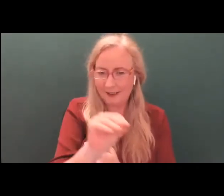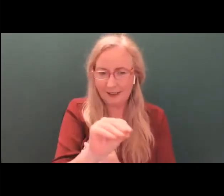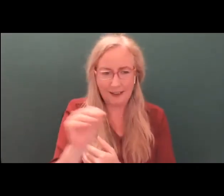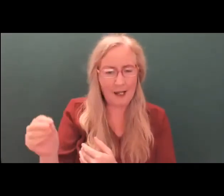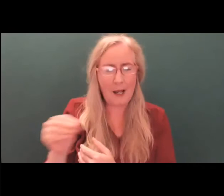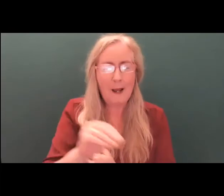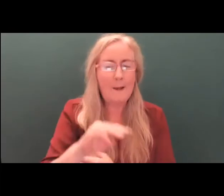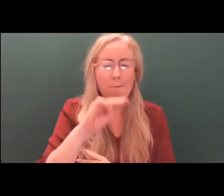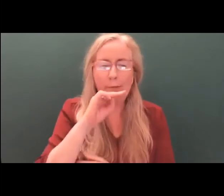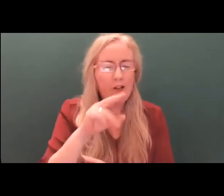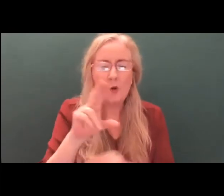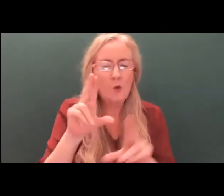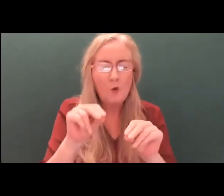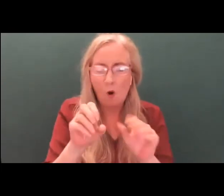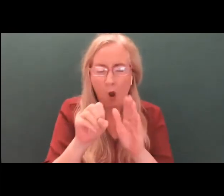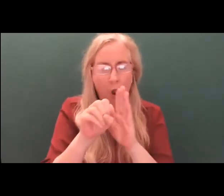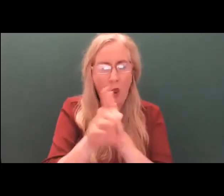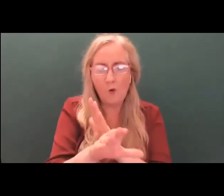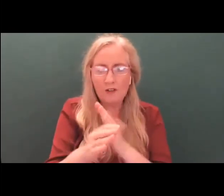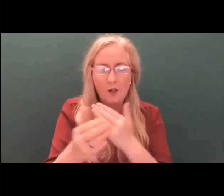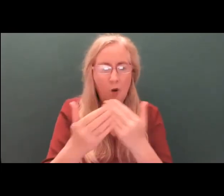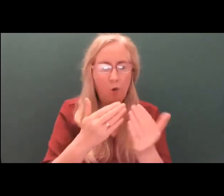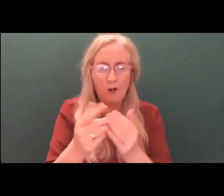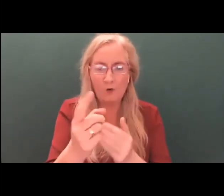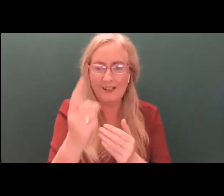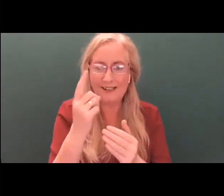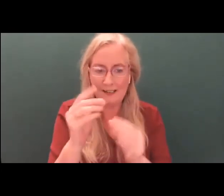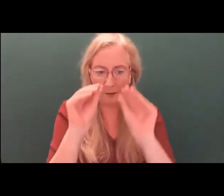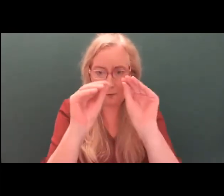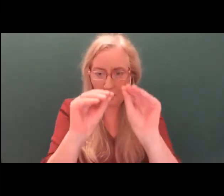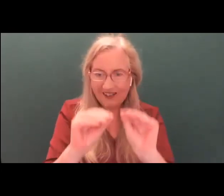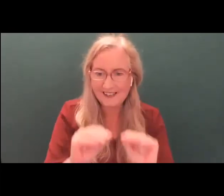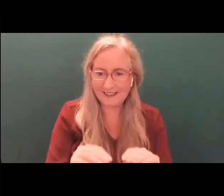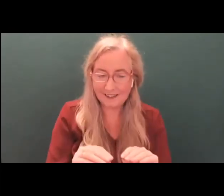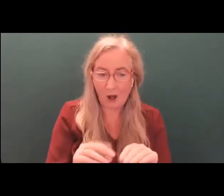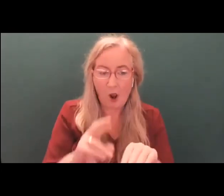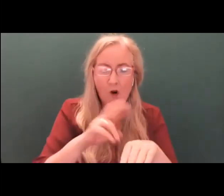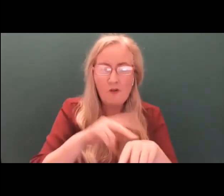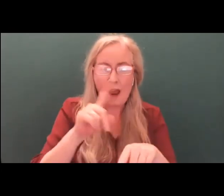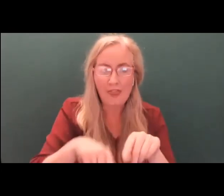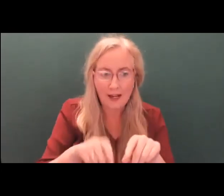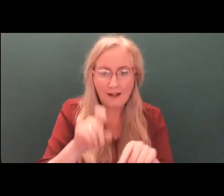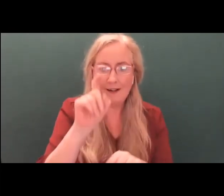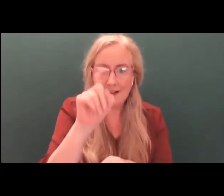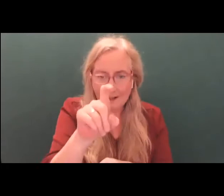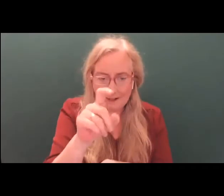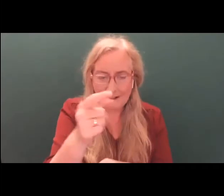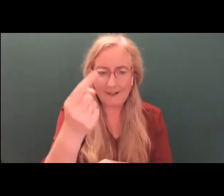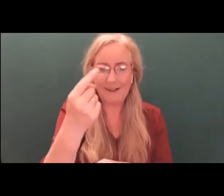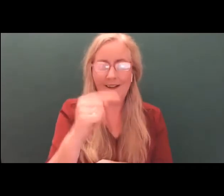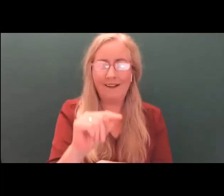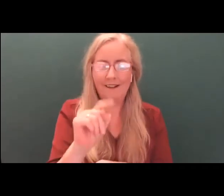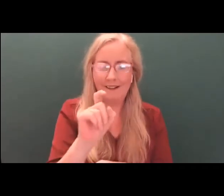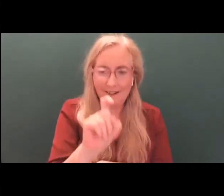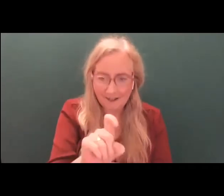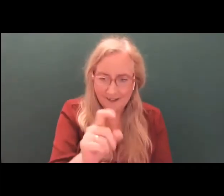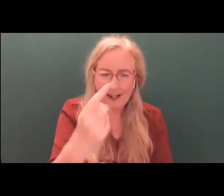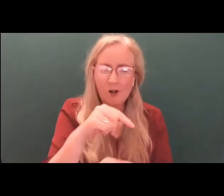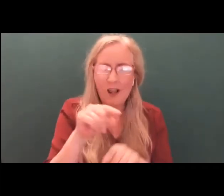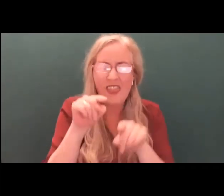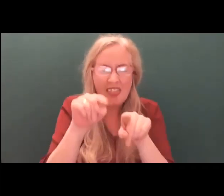you won't lose any material that you've shared with us, rather than filling in the boxes as you go along. So that's really